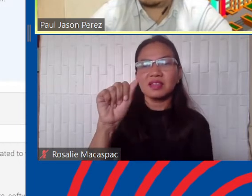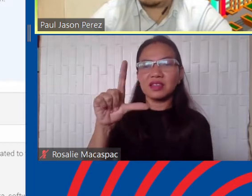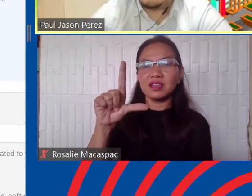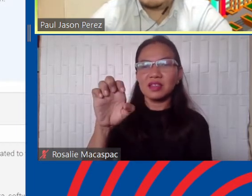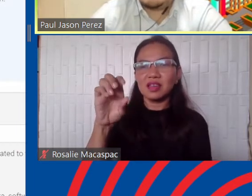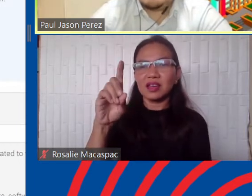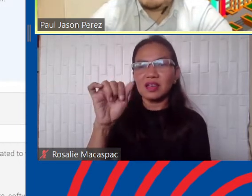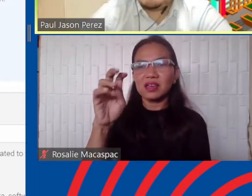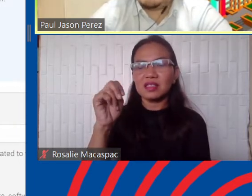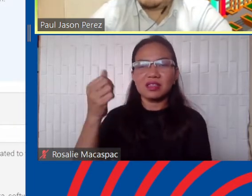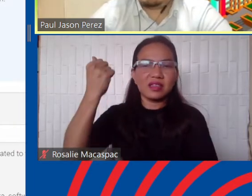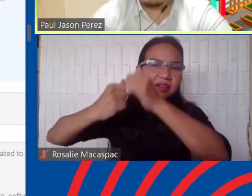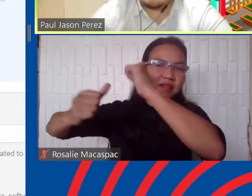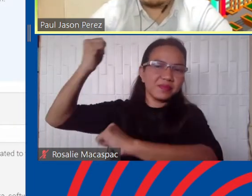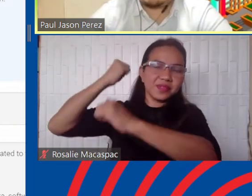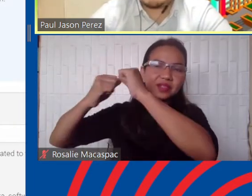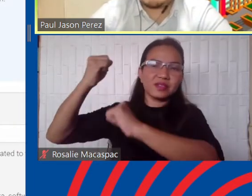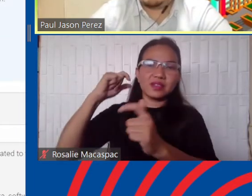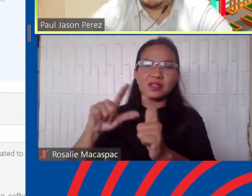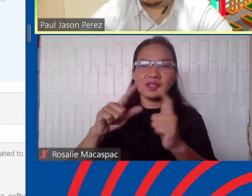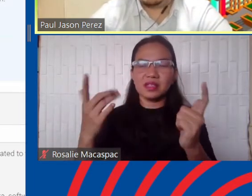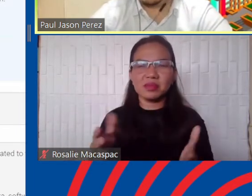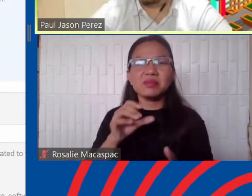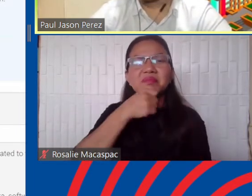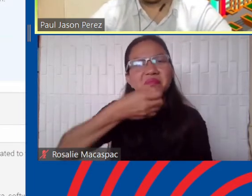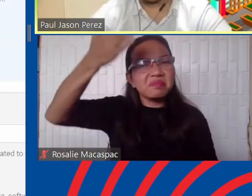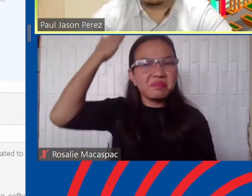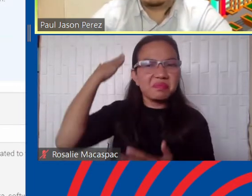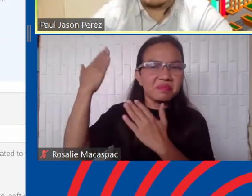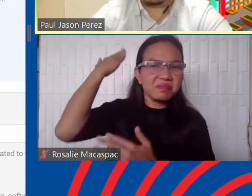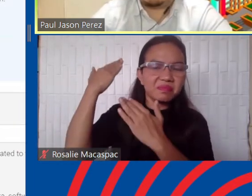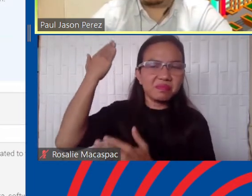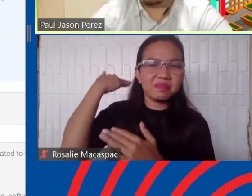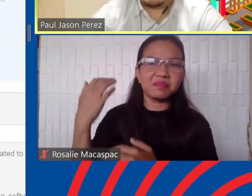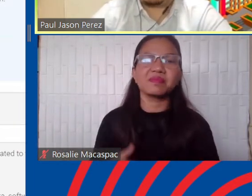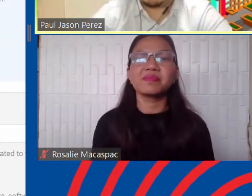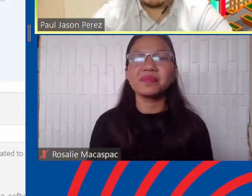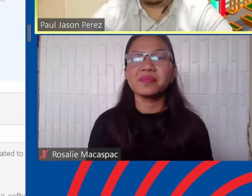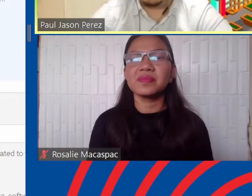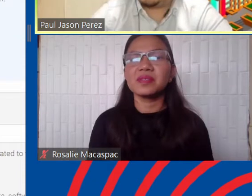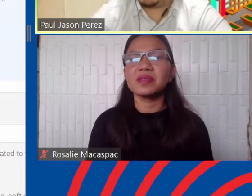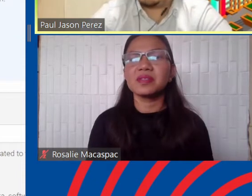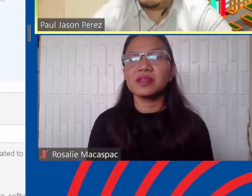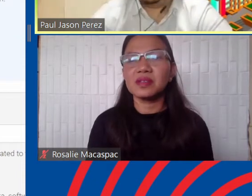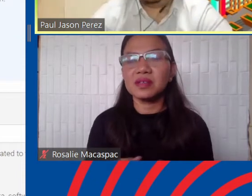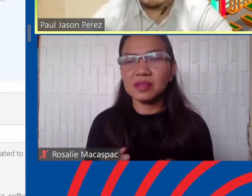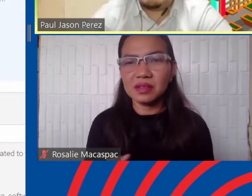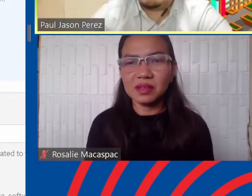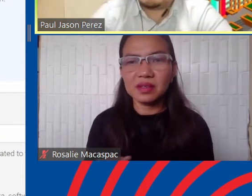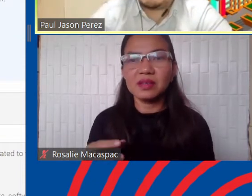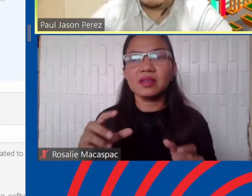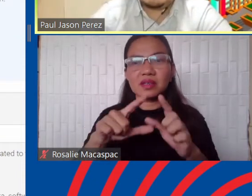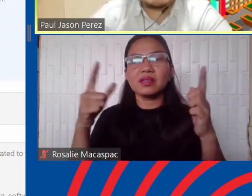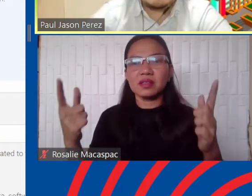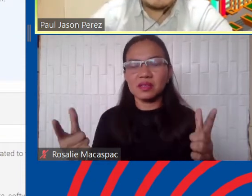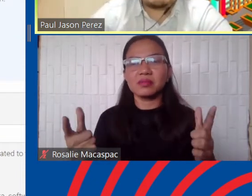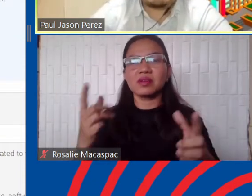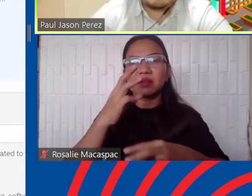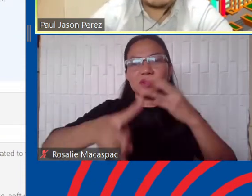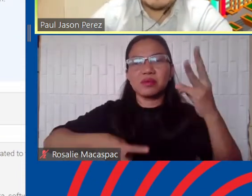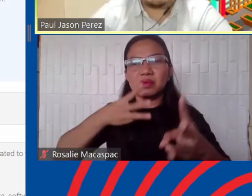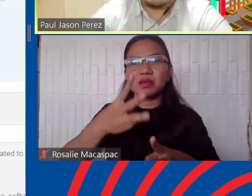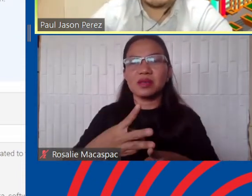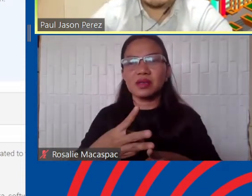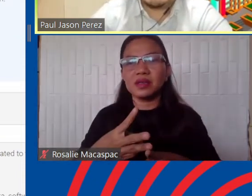ancient library in Egypt that was burned to the ground. But at one point, it was recognized as the Library of the World, the Library